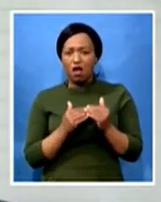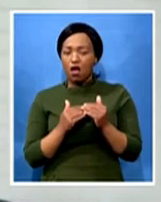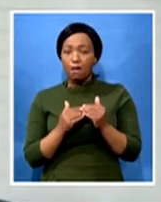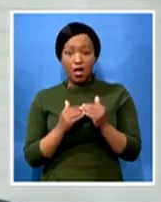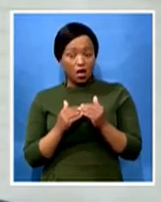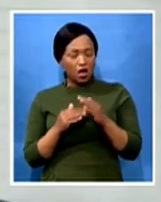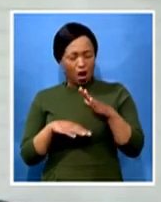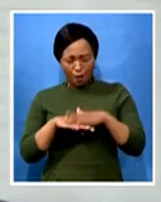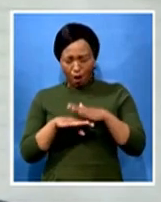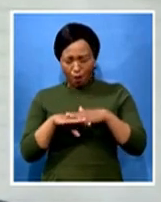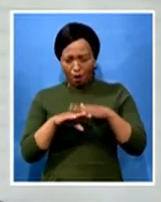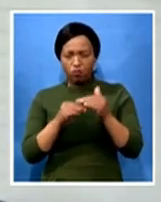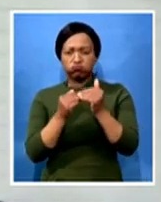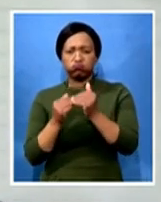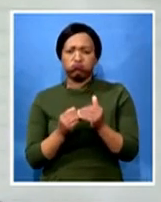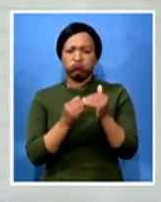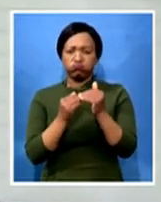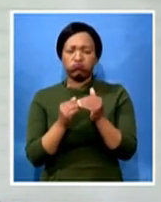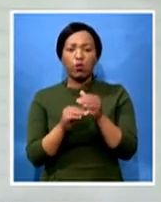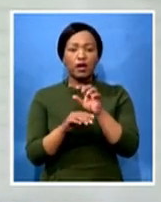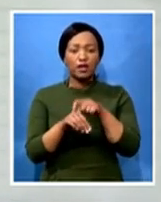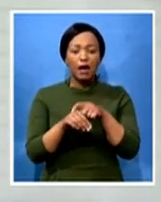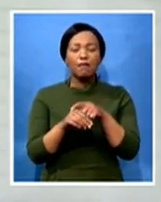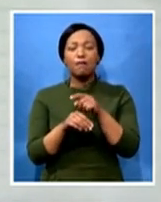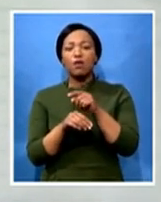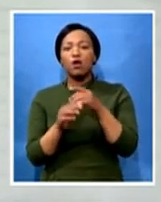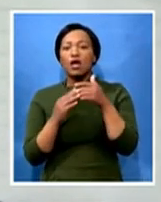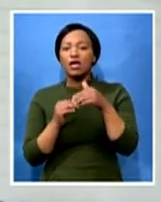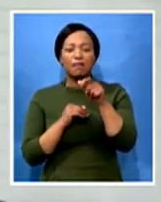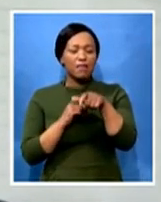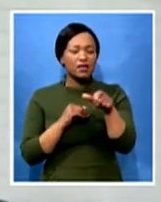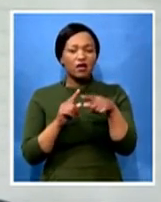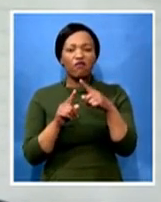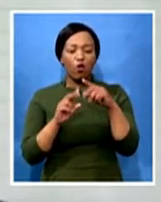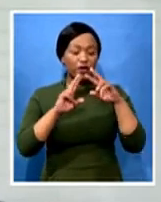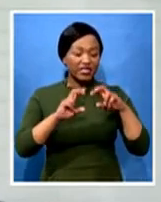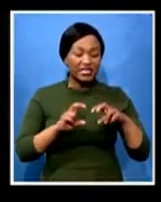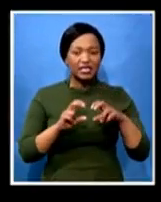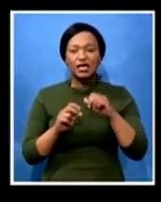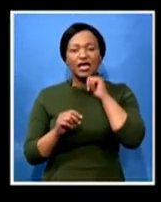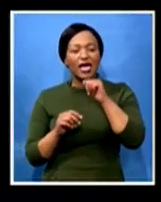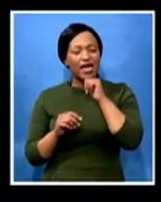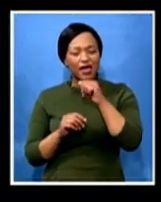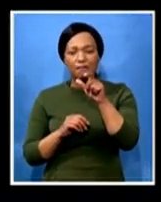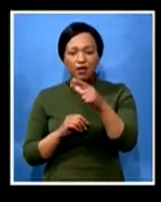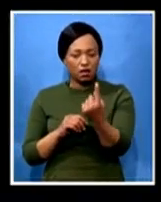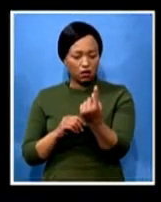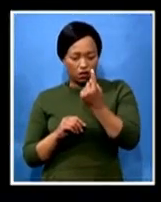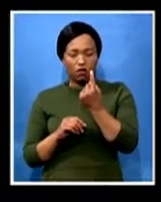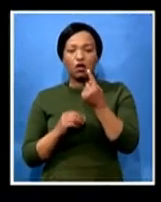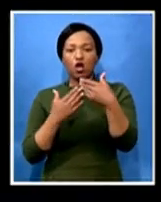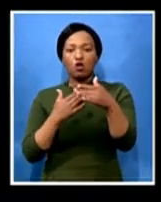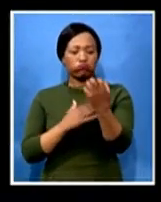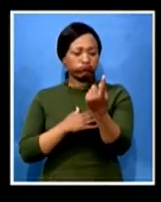with not only persons under investigation, but every single patient that walks through the door of our hospital. Williams, like many